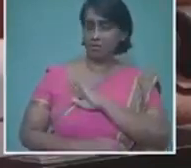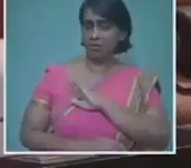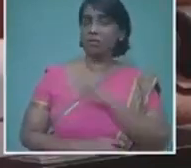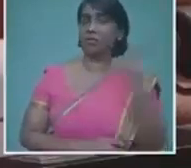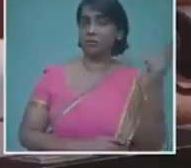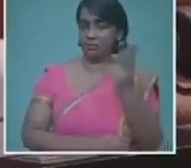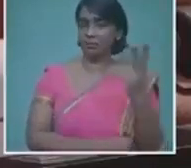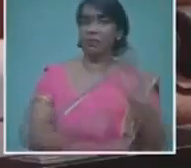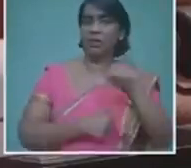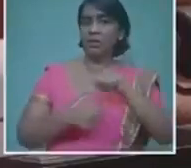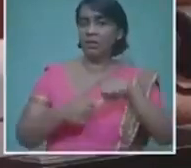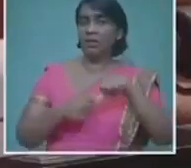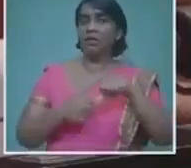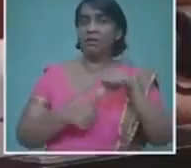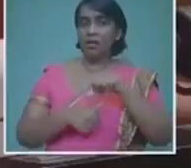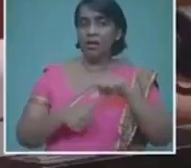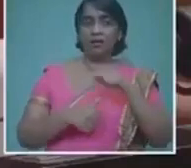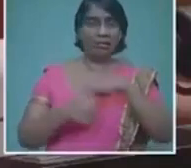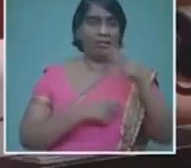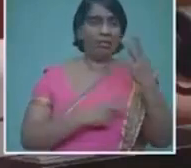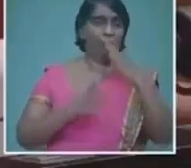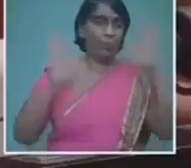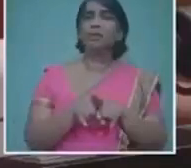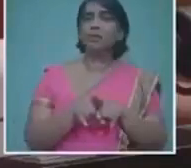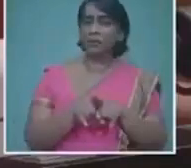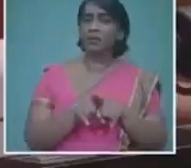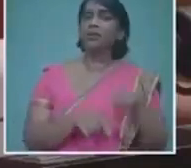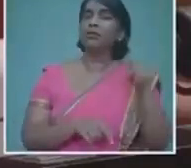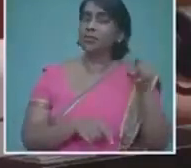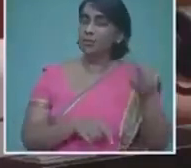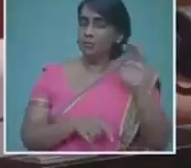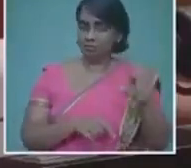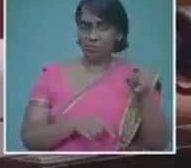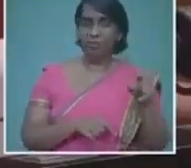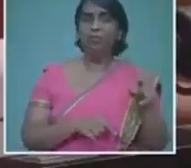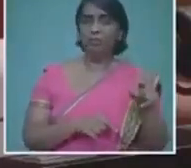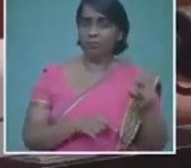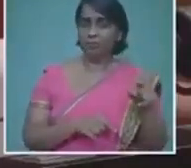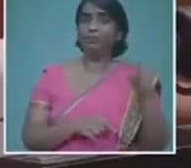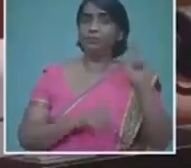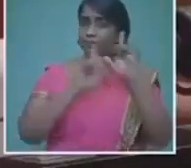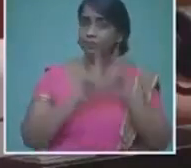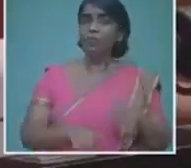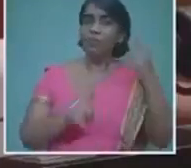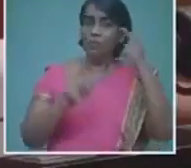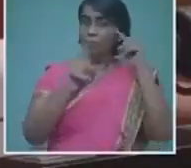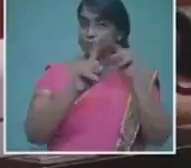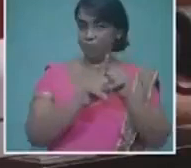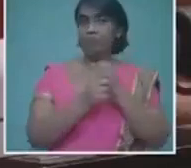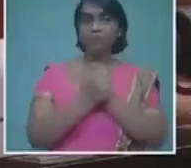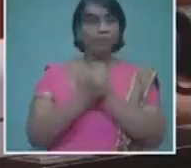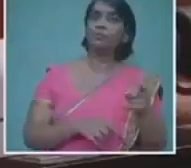two institutions that they belong to, are being targeted in this way shows